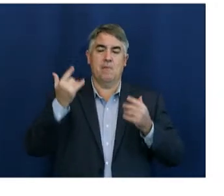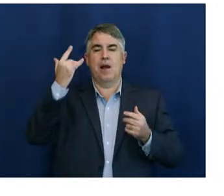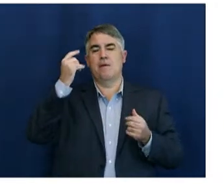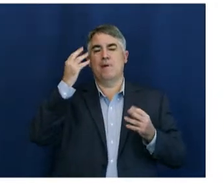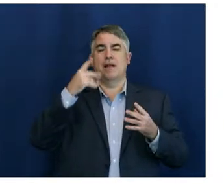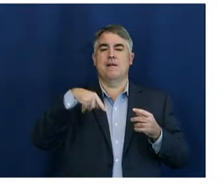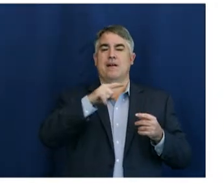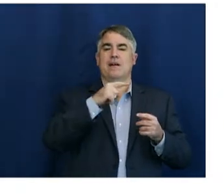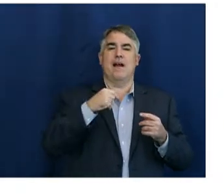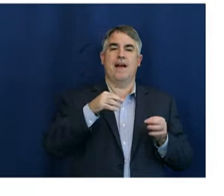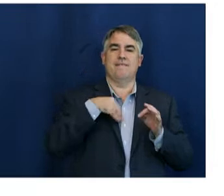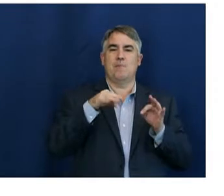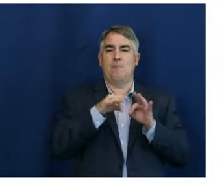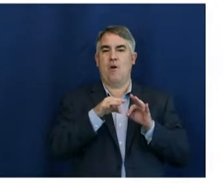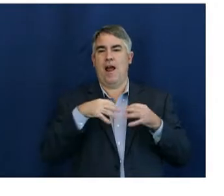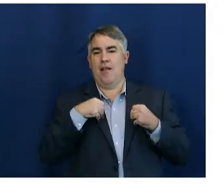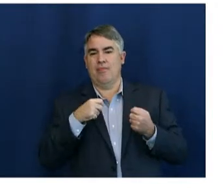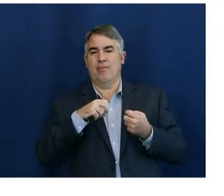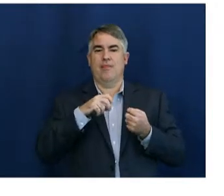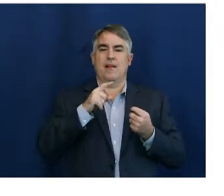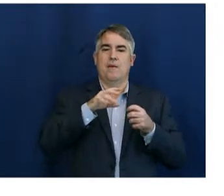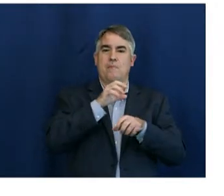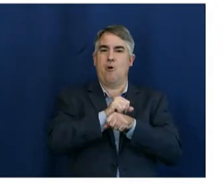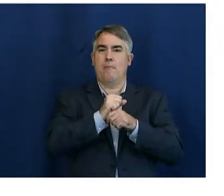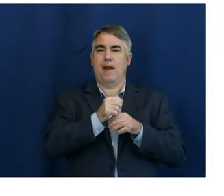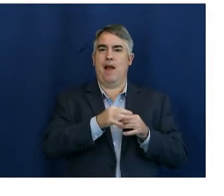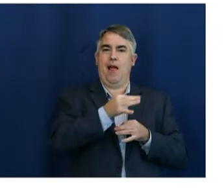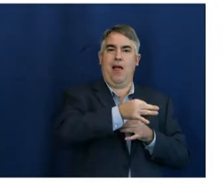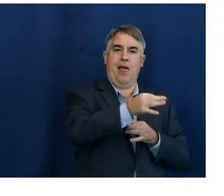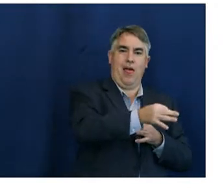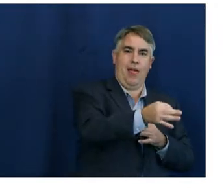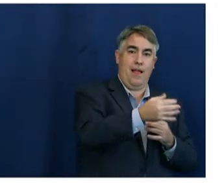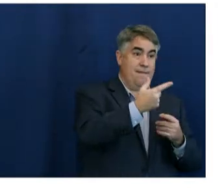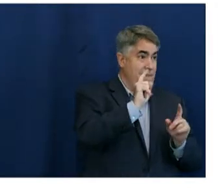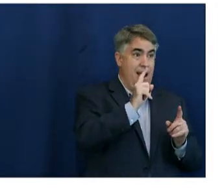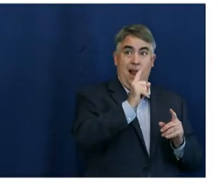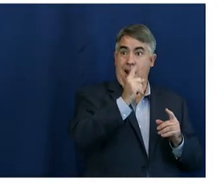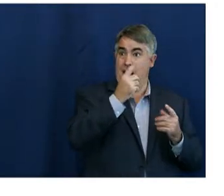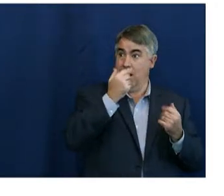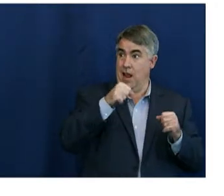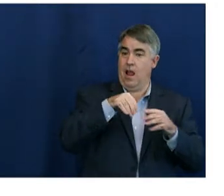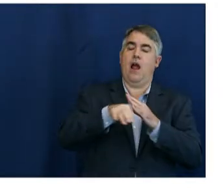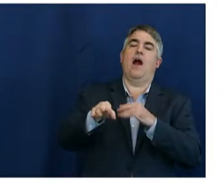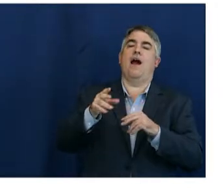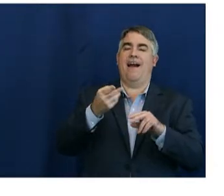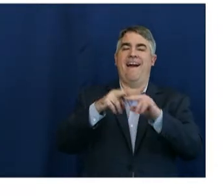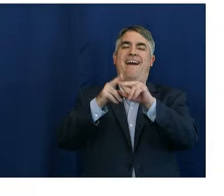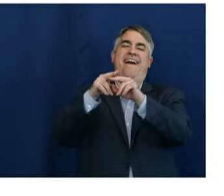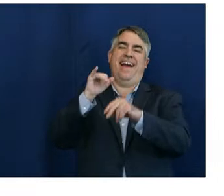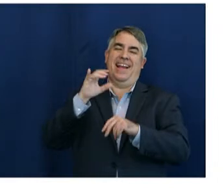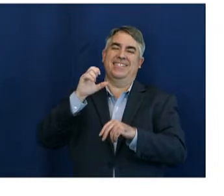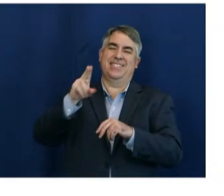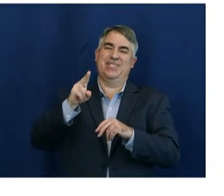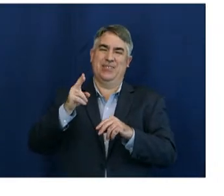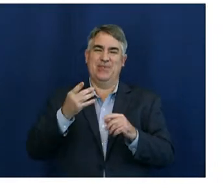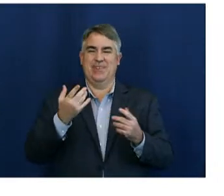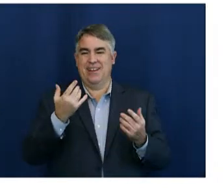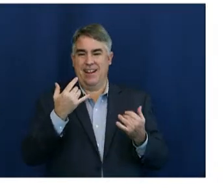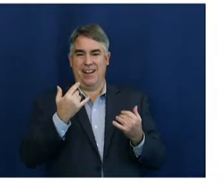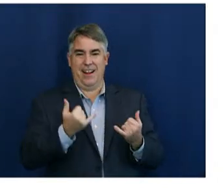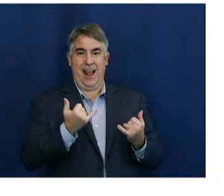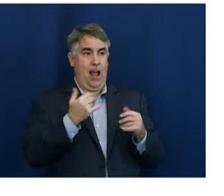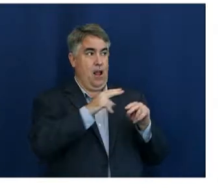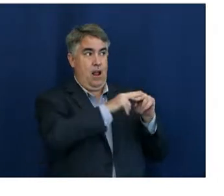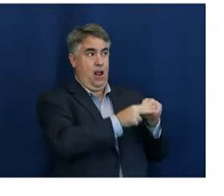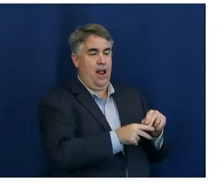necessary healthcare procedures canceled or delayed. And so our healthcare systems are going to have to do a lot of work to catch up. And so we expect a fair amount